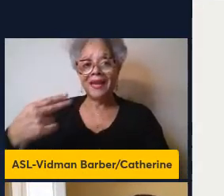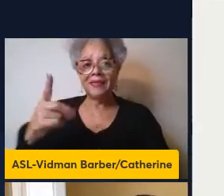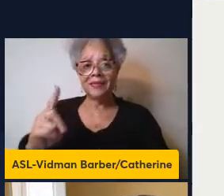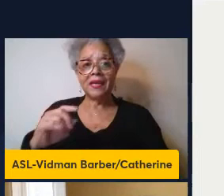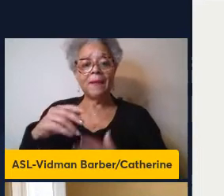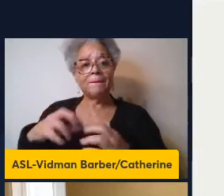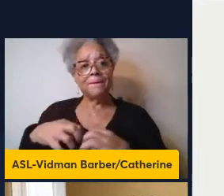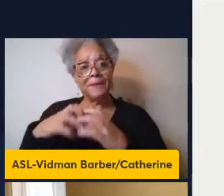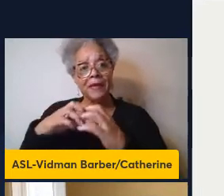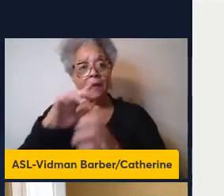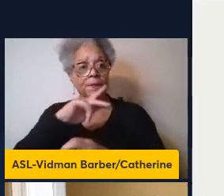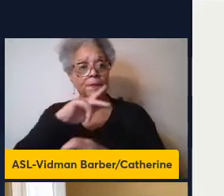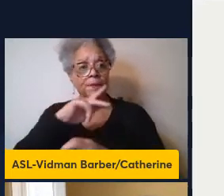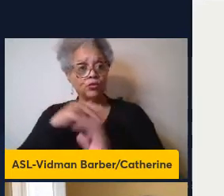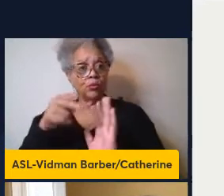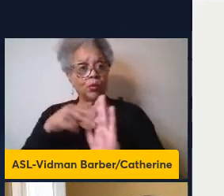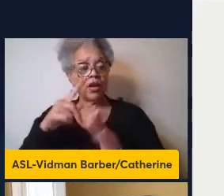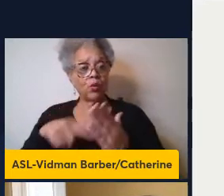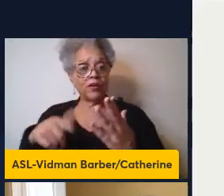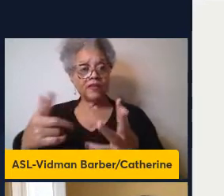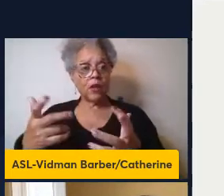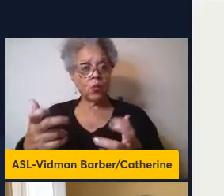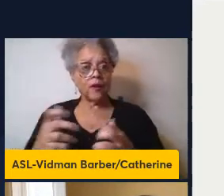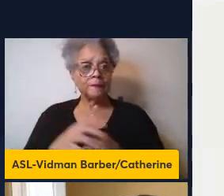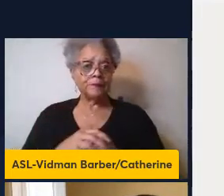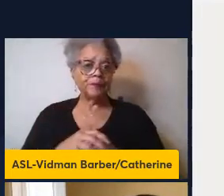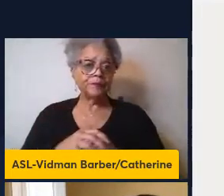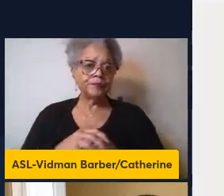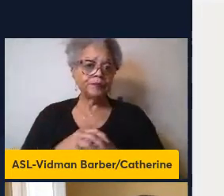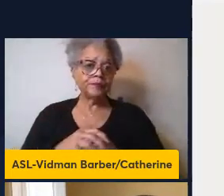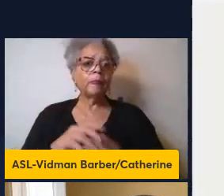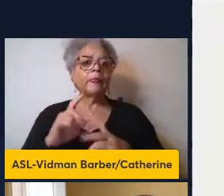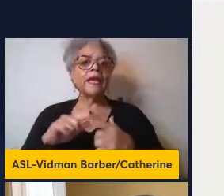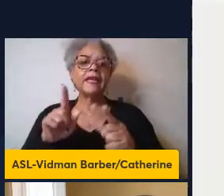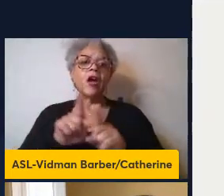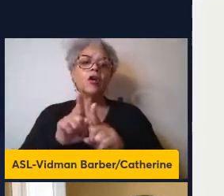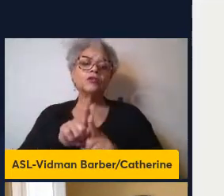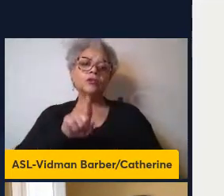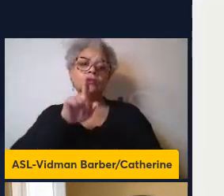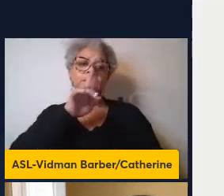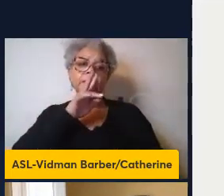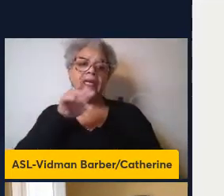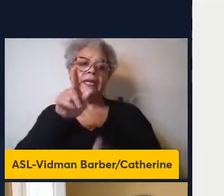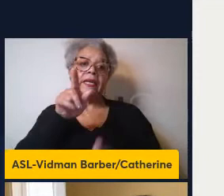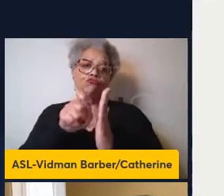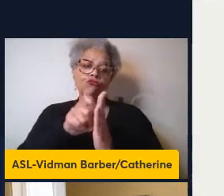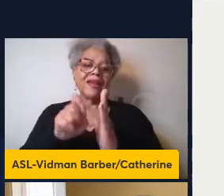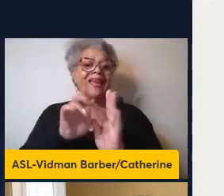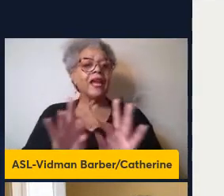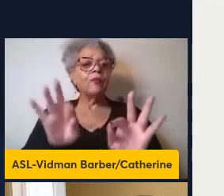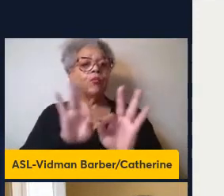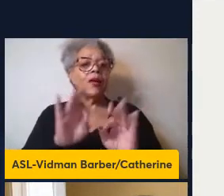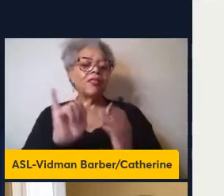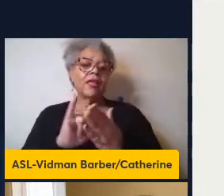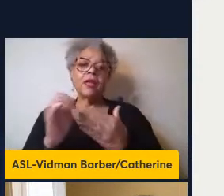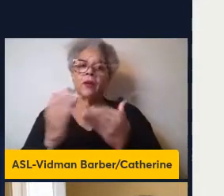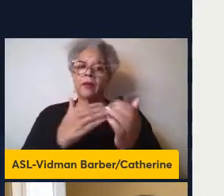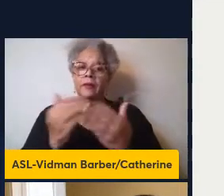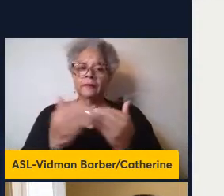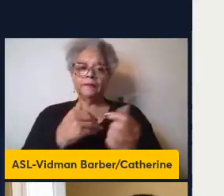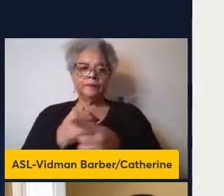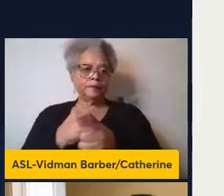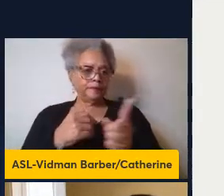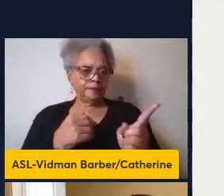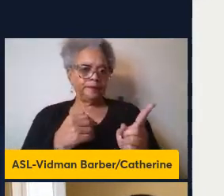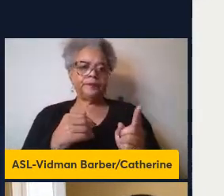they want. I'm also the creator of the Bold PhD, and I also speak. Right. So it's important that whenever you